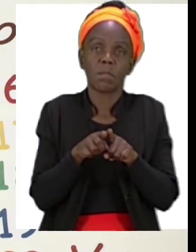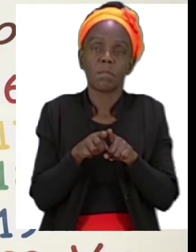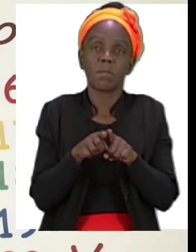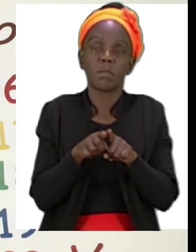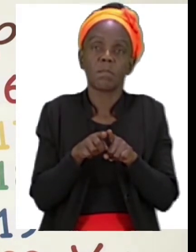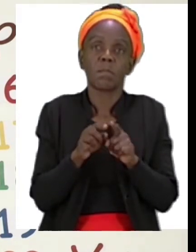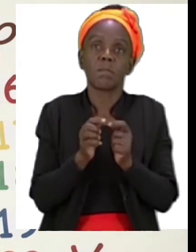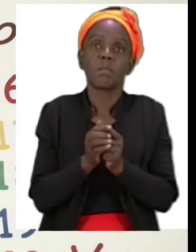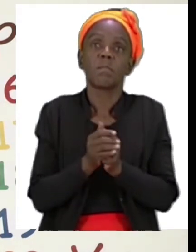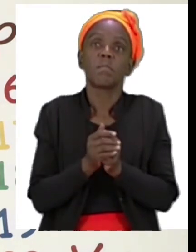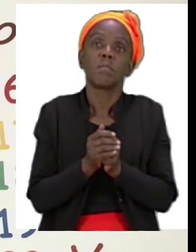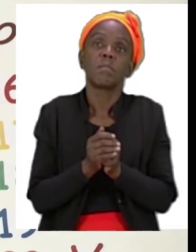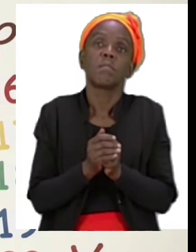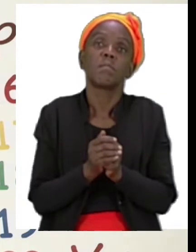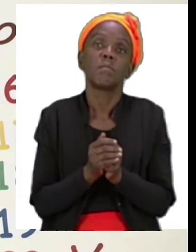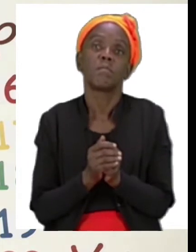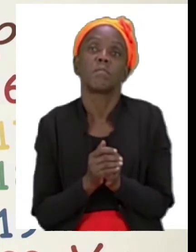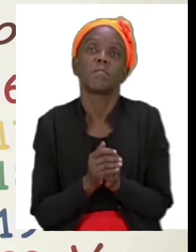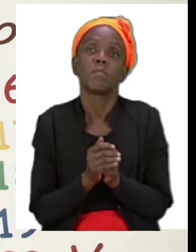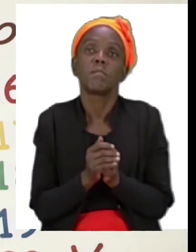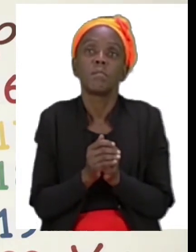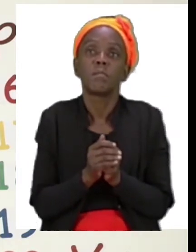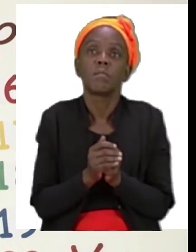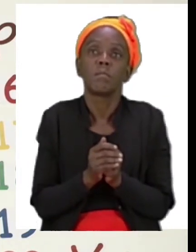So I will write the word same.